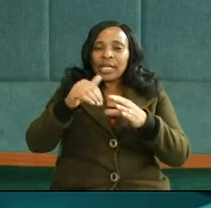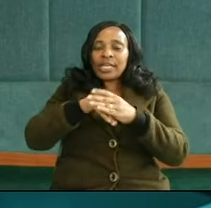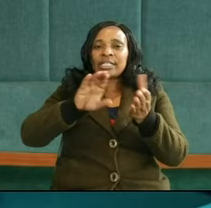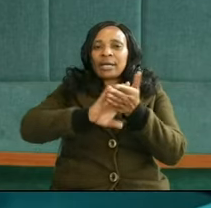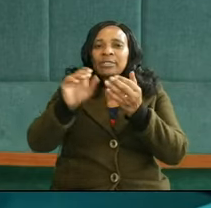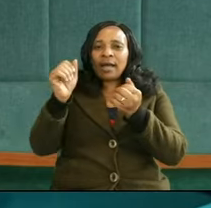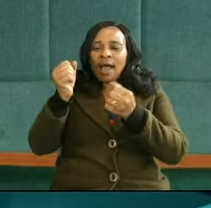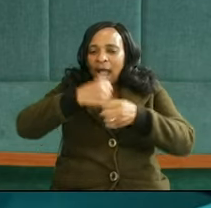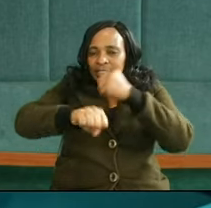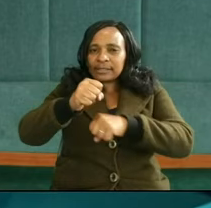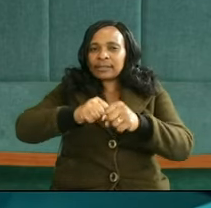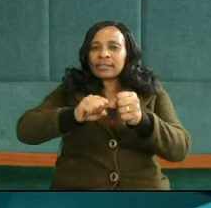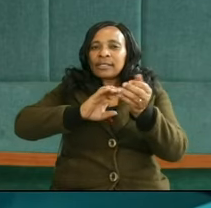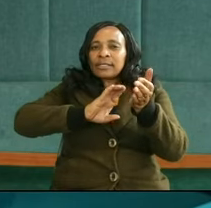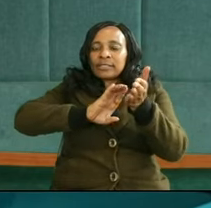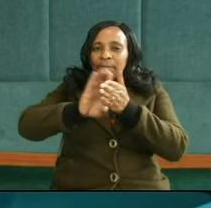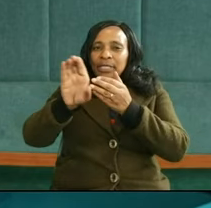28. The book of Acts, chapter number